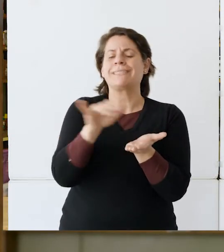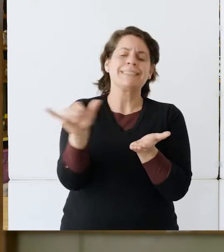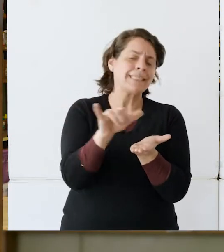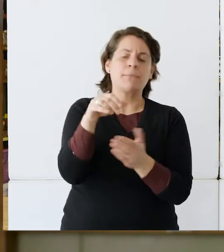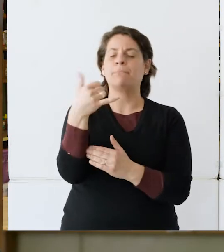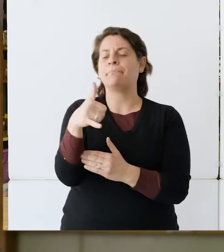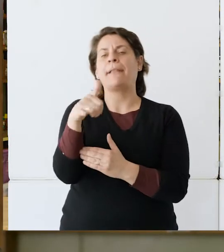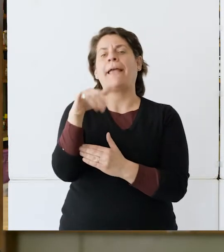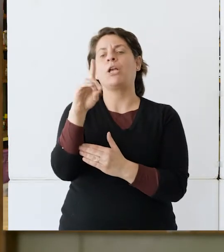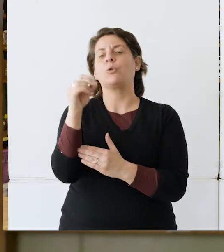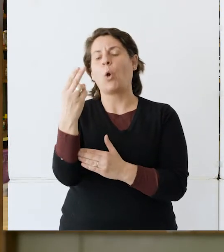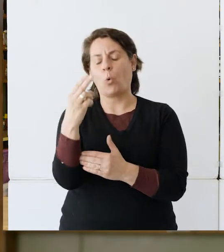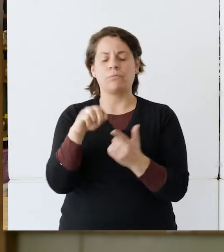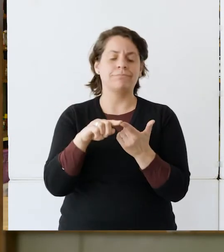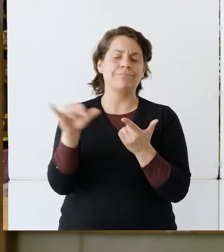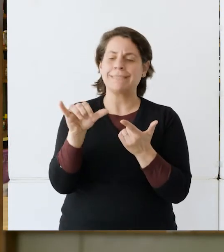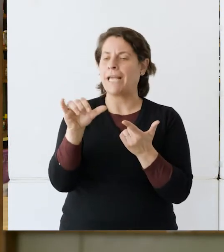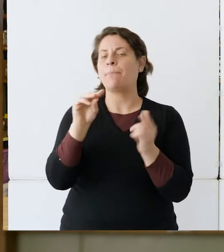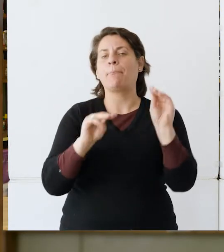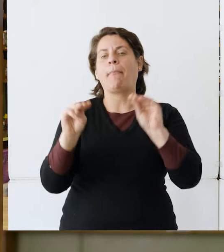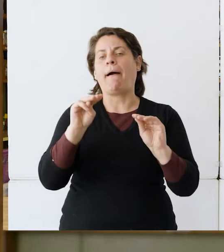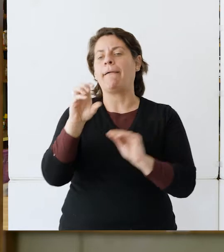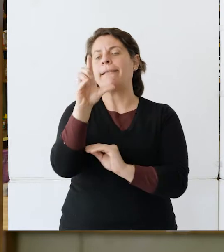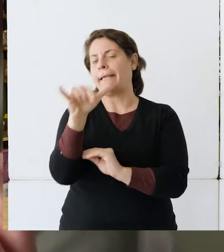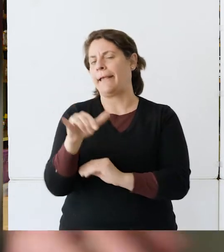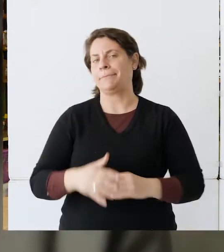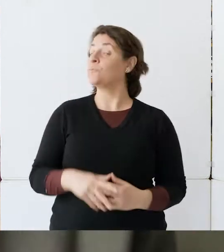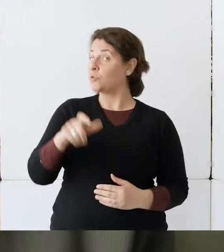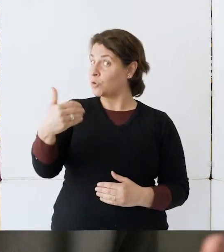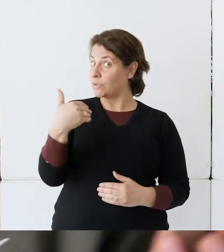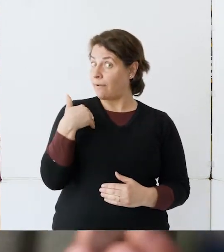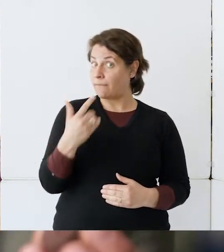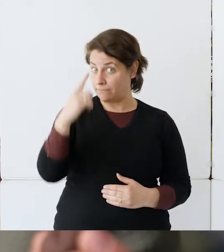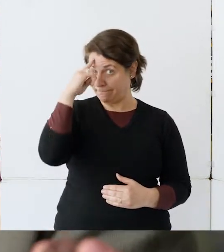So now I have my nickel-sized ball.